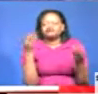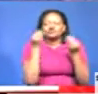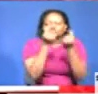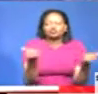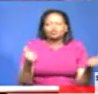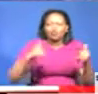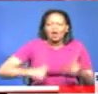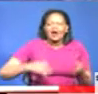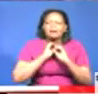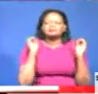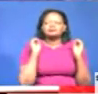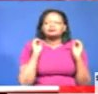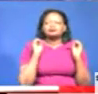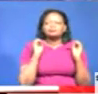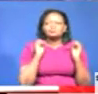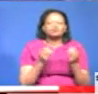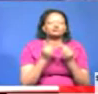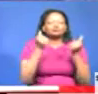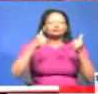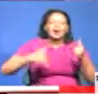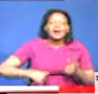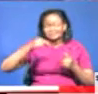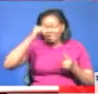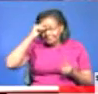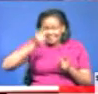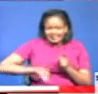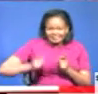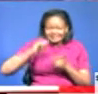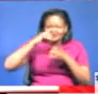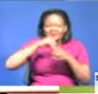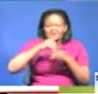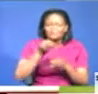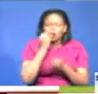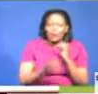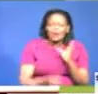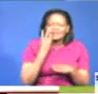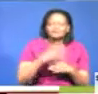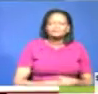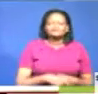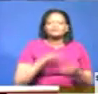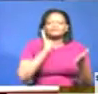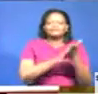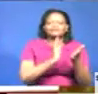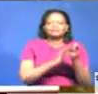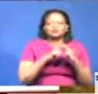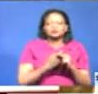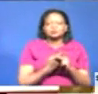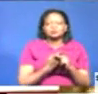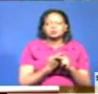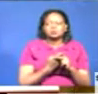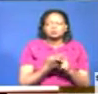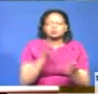hunger. The solution to hunger is government increasing investments in food production. Pendekezo la kuanzishwa kwa hifadhi ya